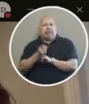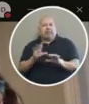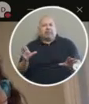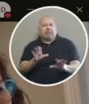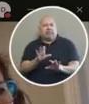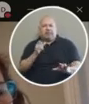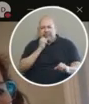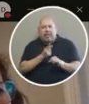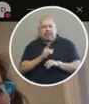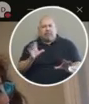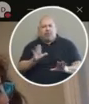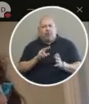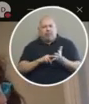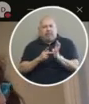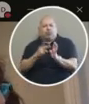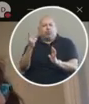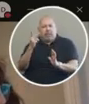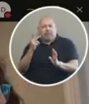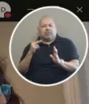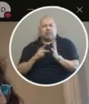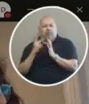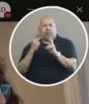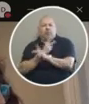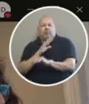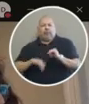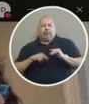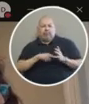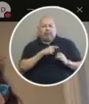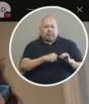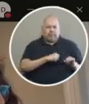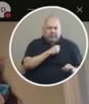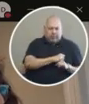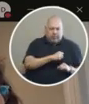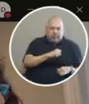with as well, which will be twice as worse as this year.